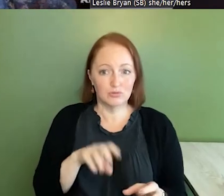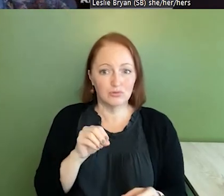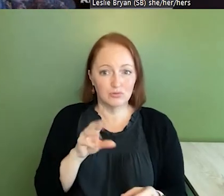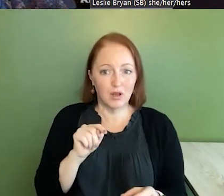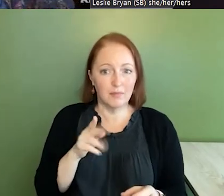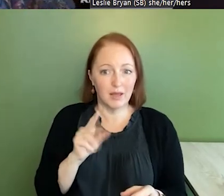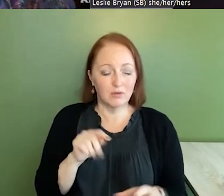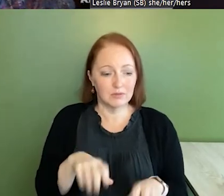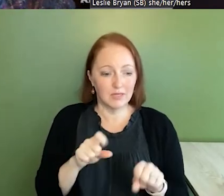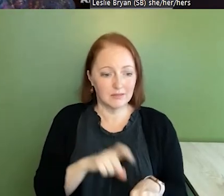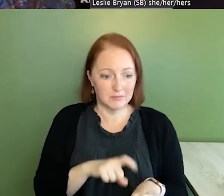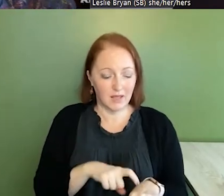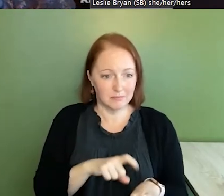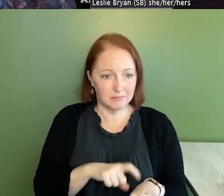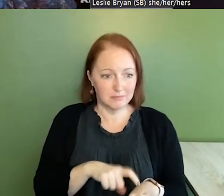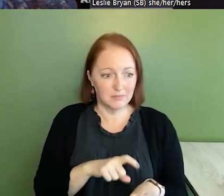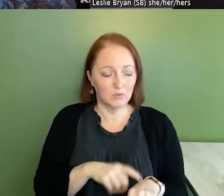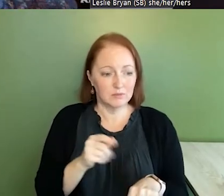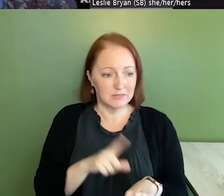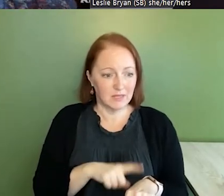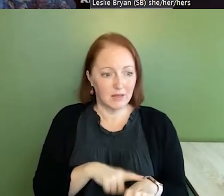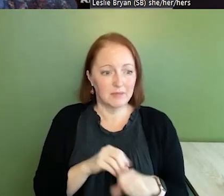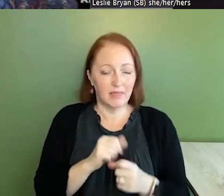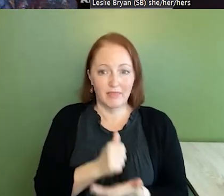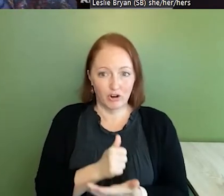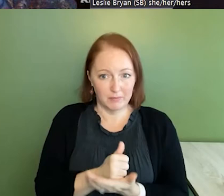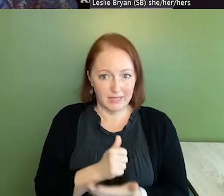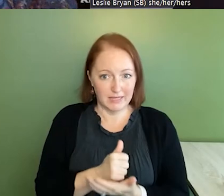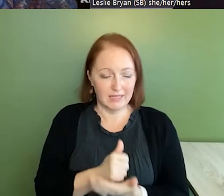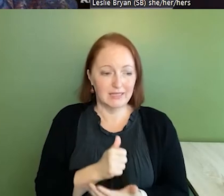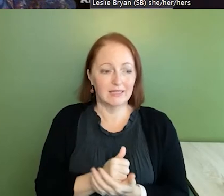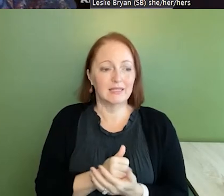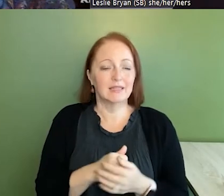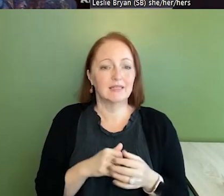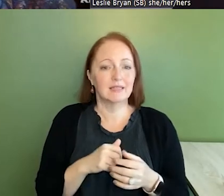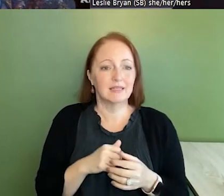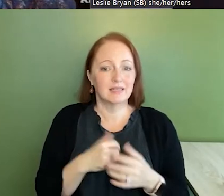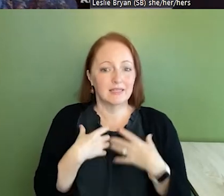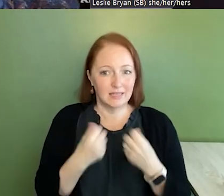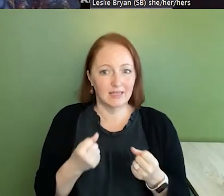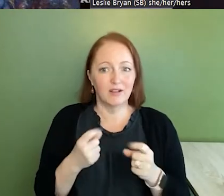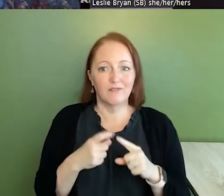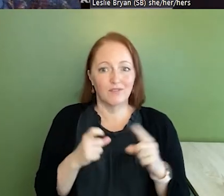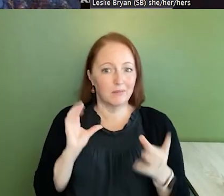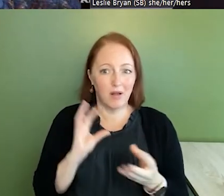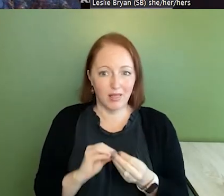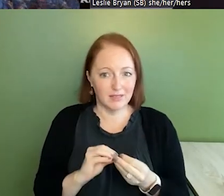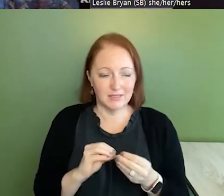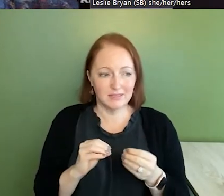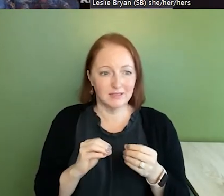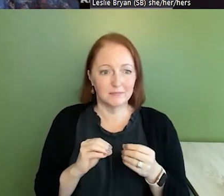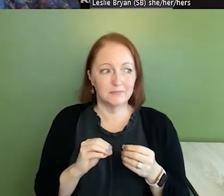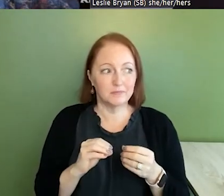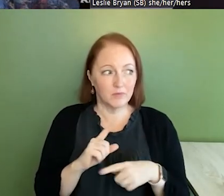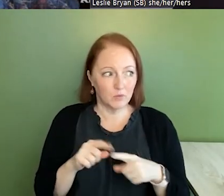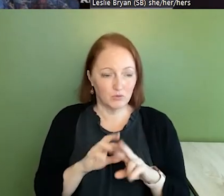take some time, we're gonna spend as much time as you can in therapy to kind of heal from all this. And when you